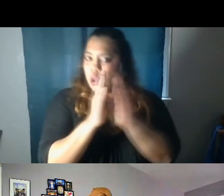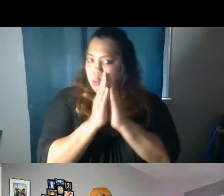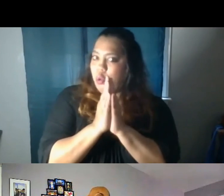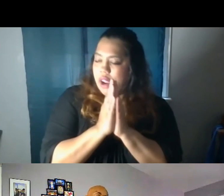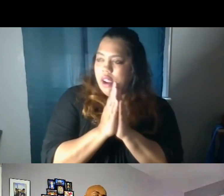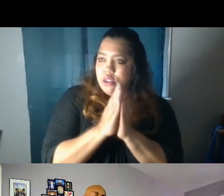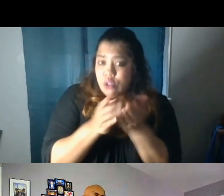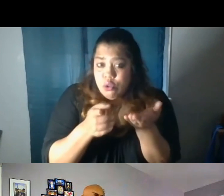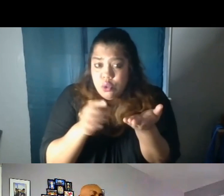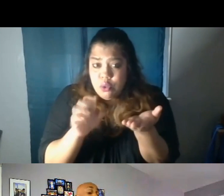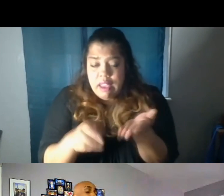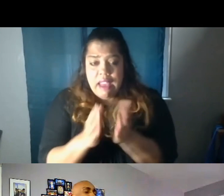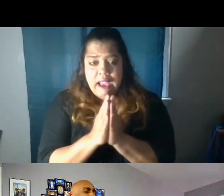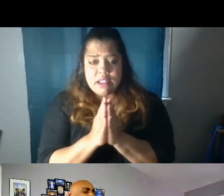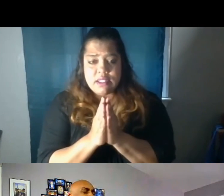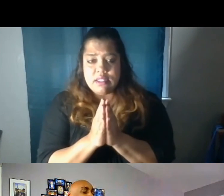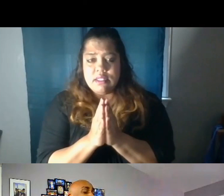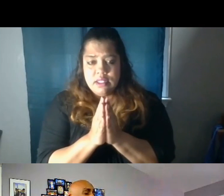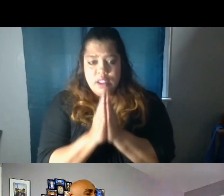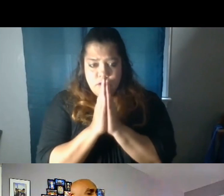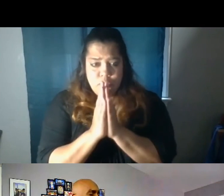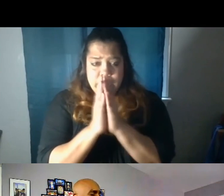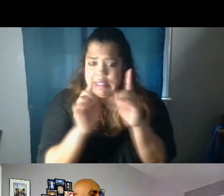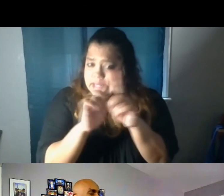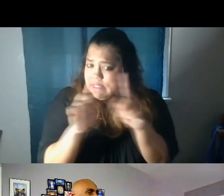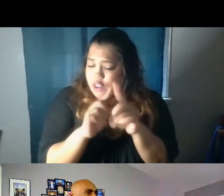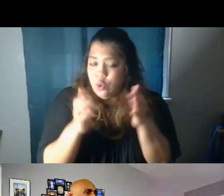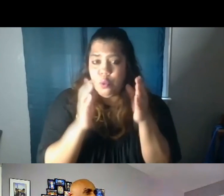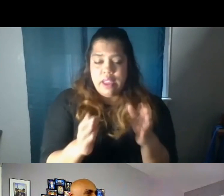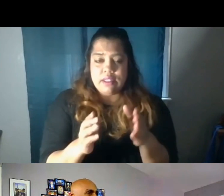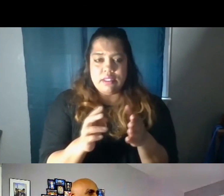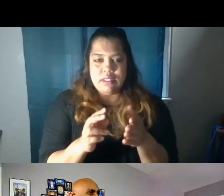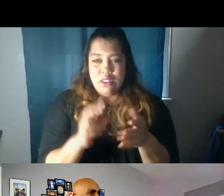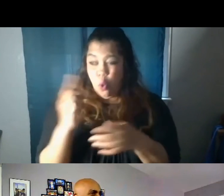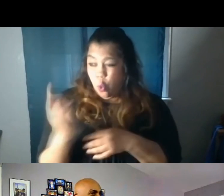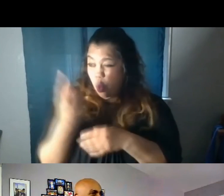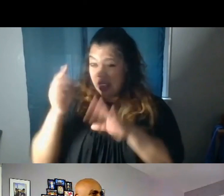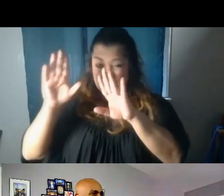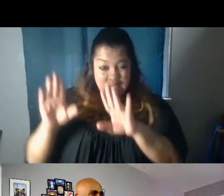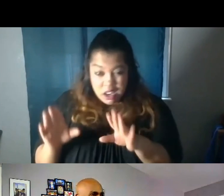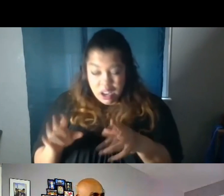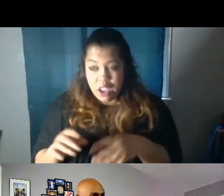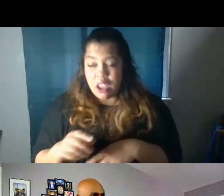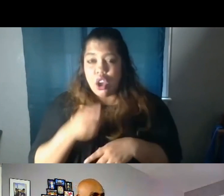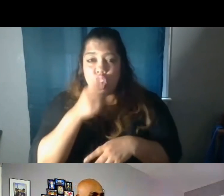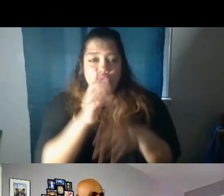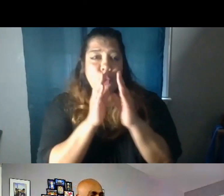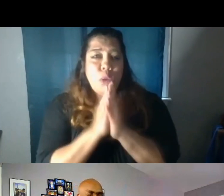variety of ways that you can get prayer, and prayer is not just for when things are not going so very good for